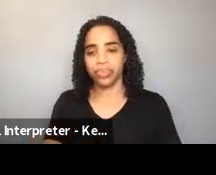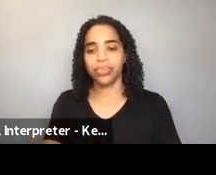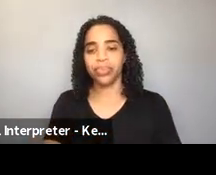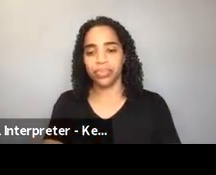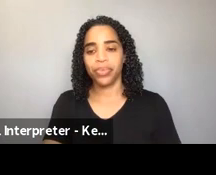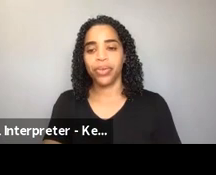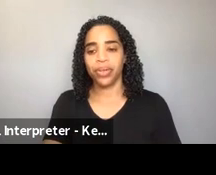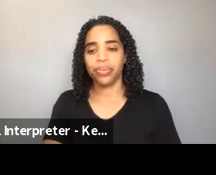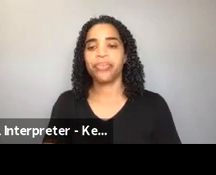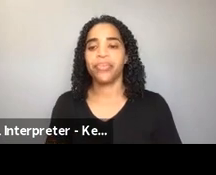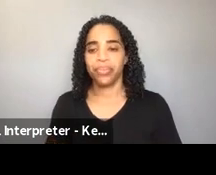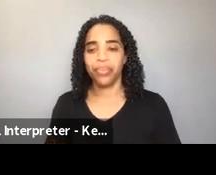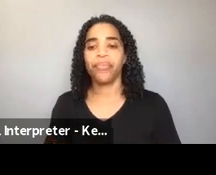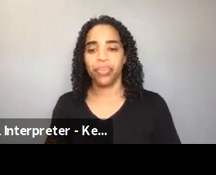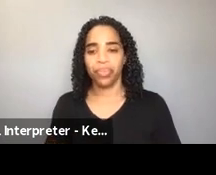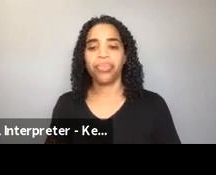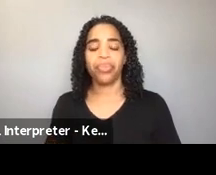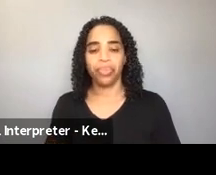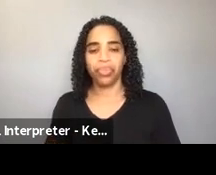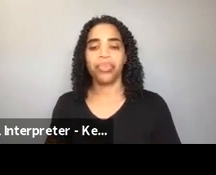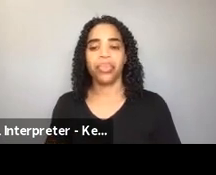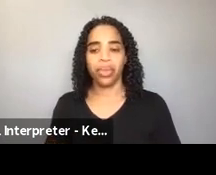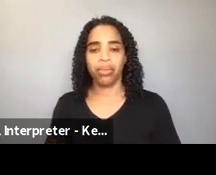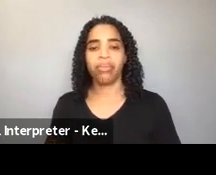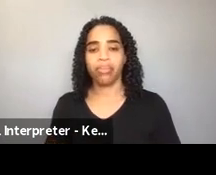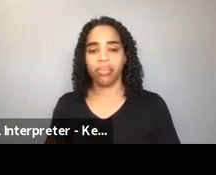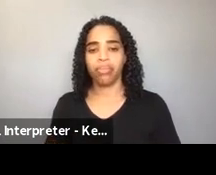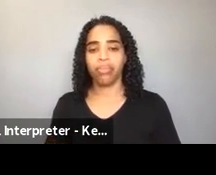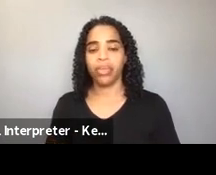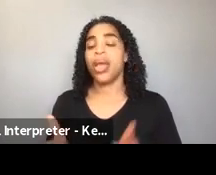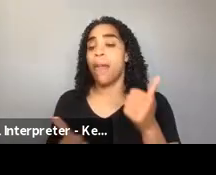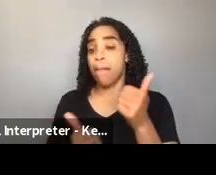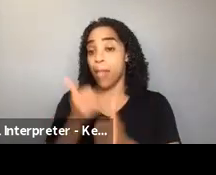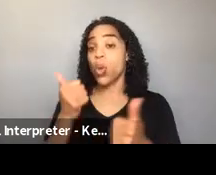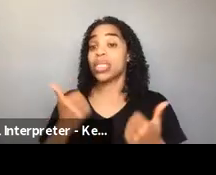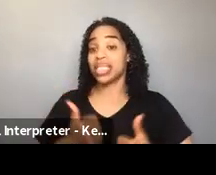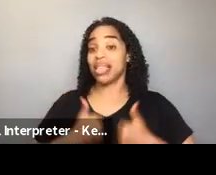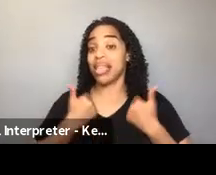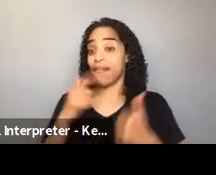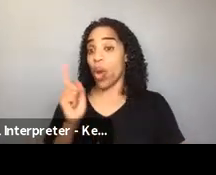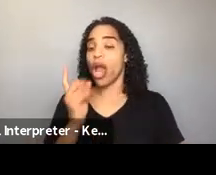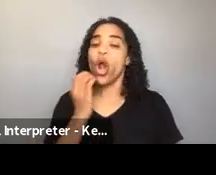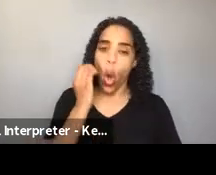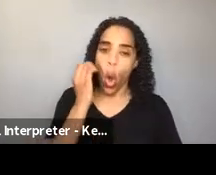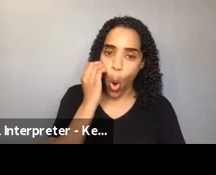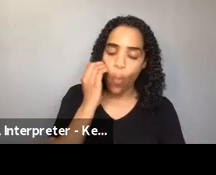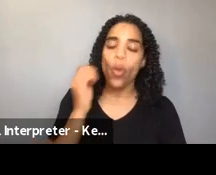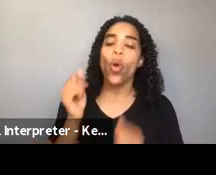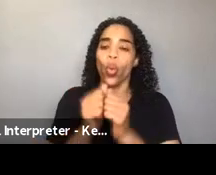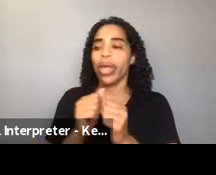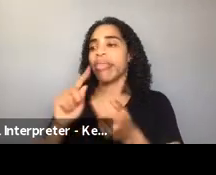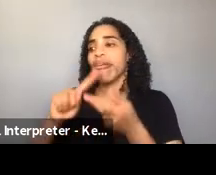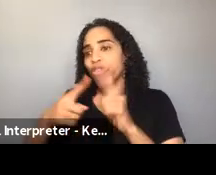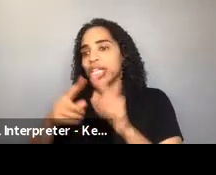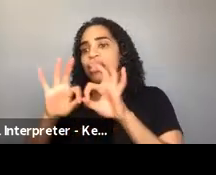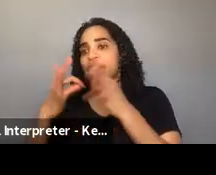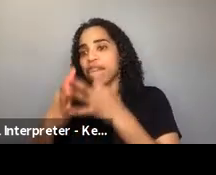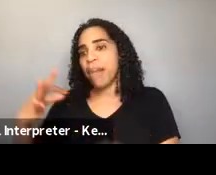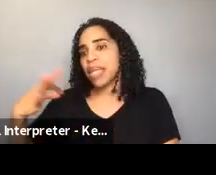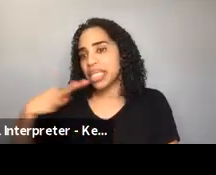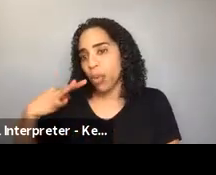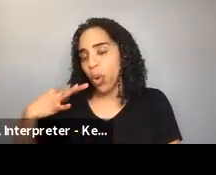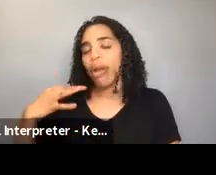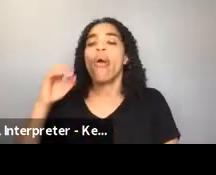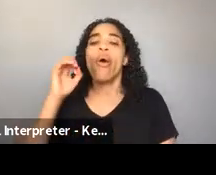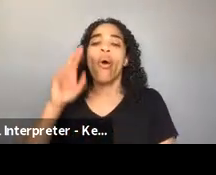the largest number of Nebraskans served are living at home with informal supports, followed by those with no supports at